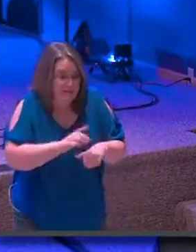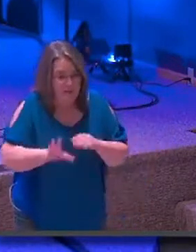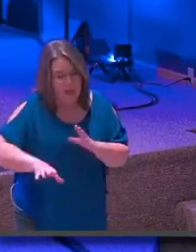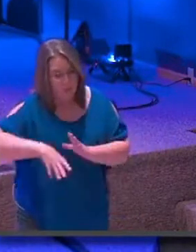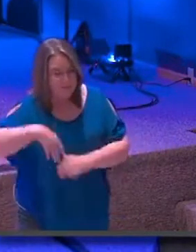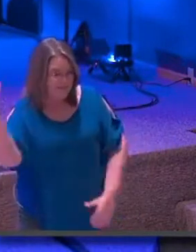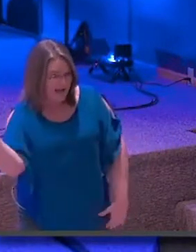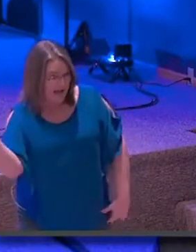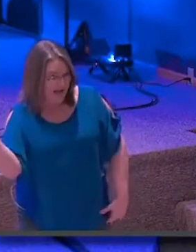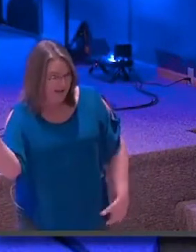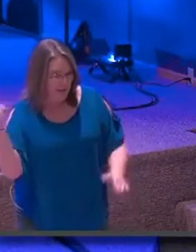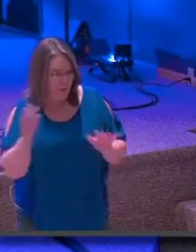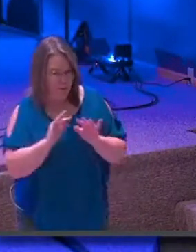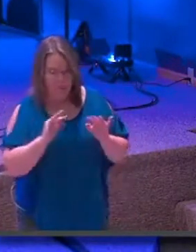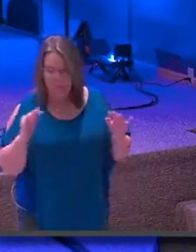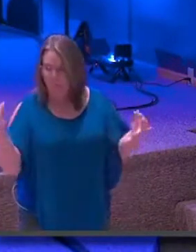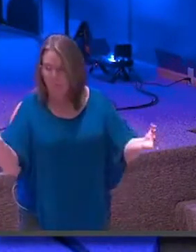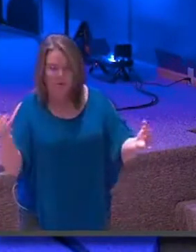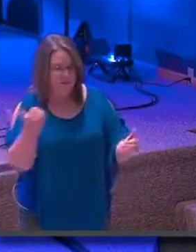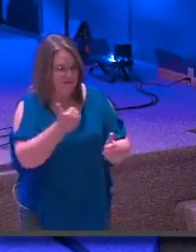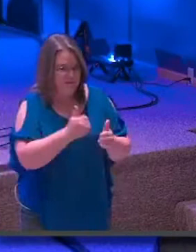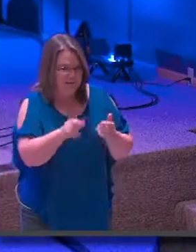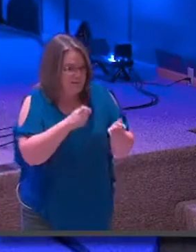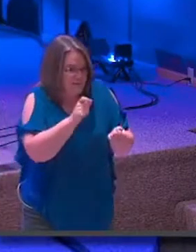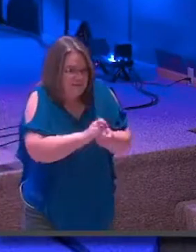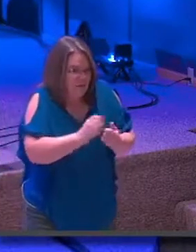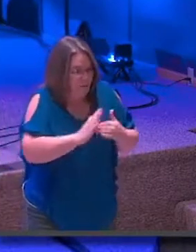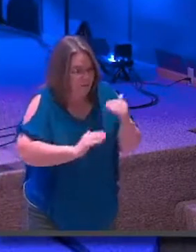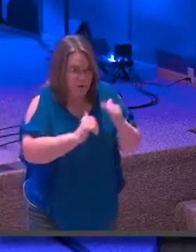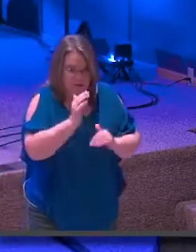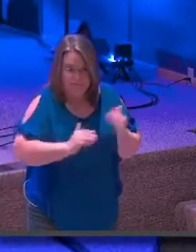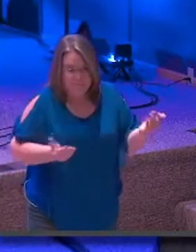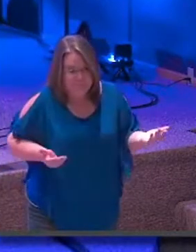the walls of any particular building.